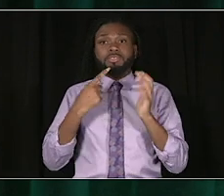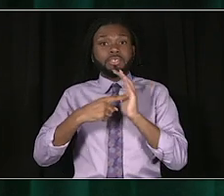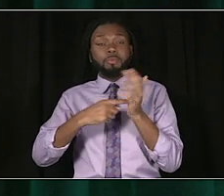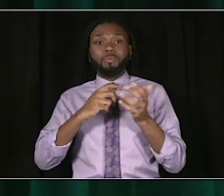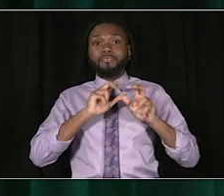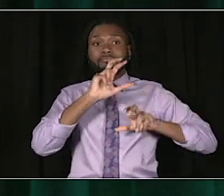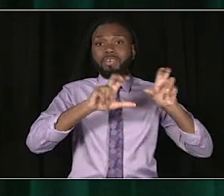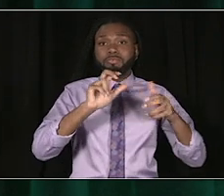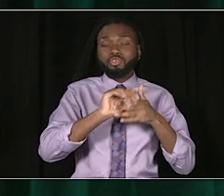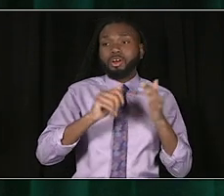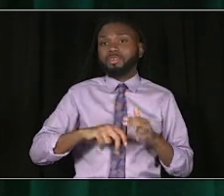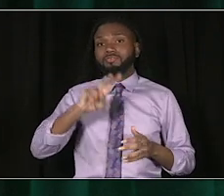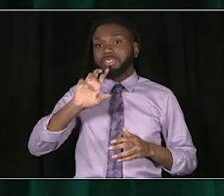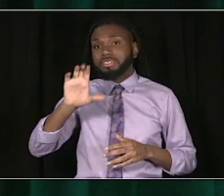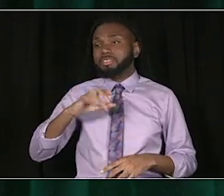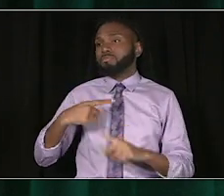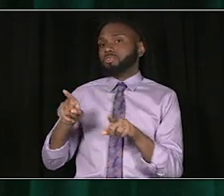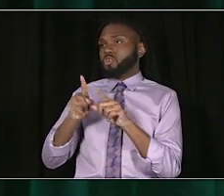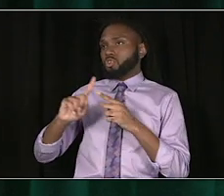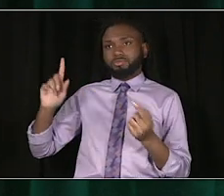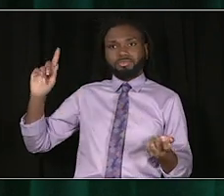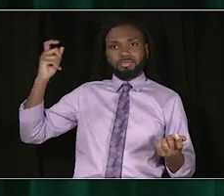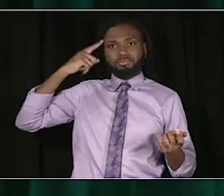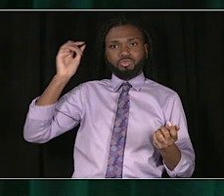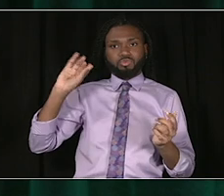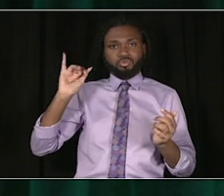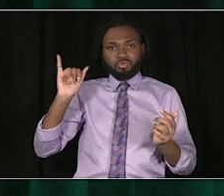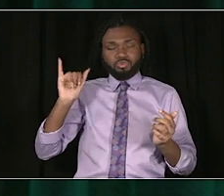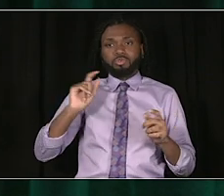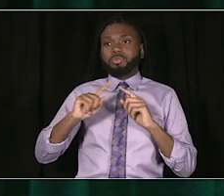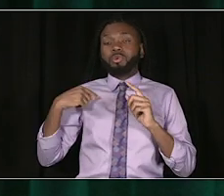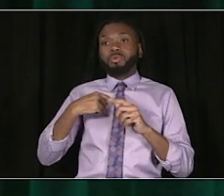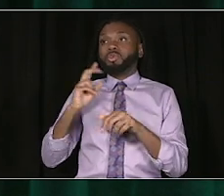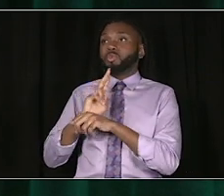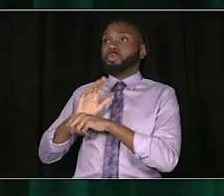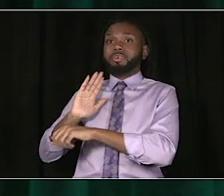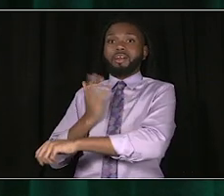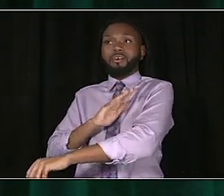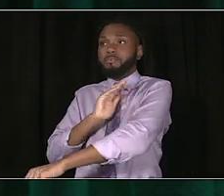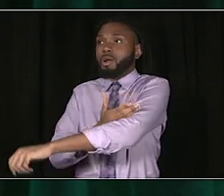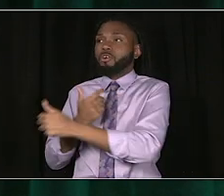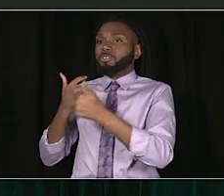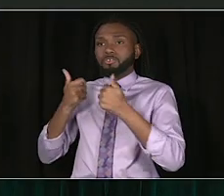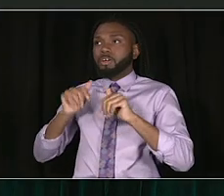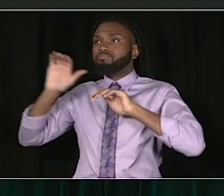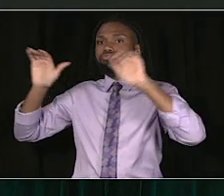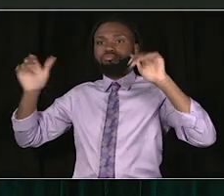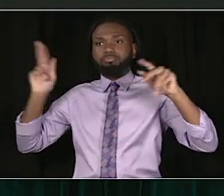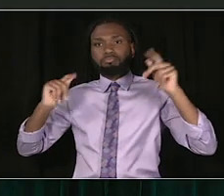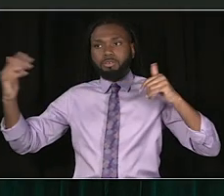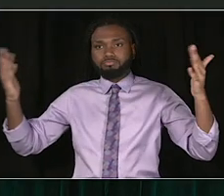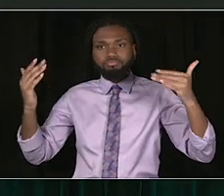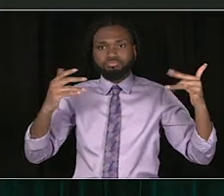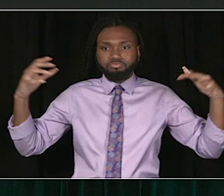VCs, as well as the federal government. And so we use our bully pulpit to be conveners, to try and bring people together,